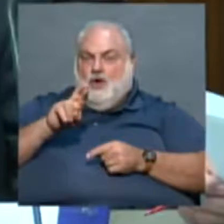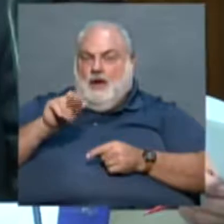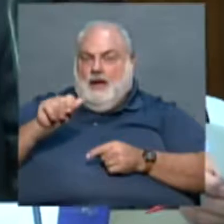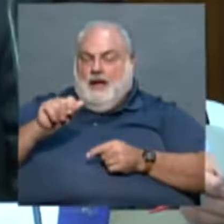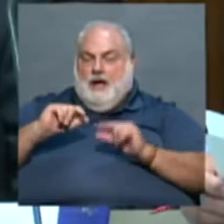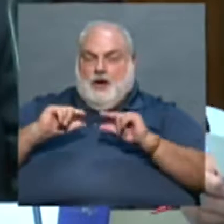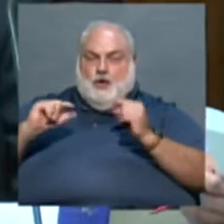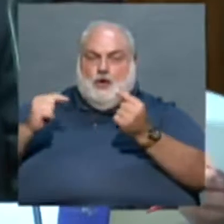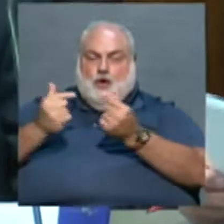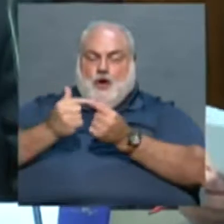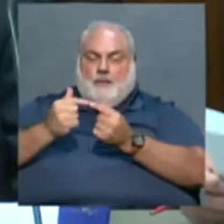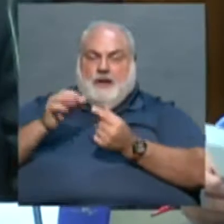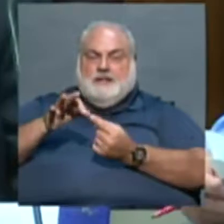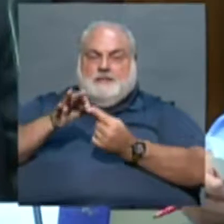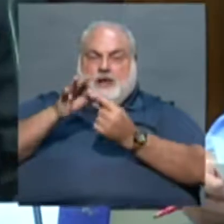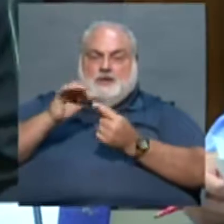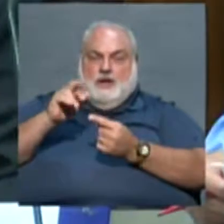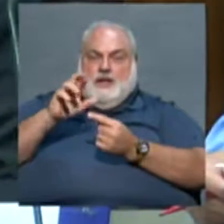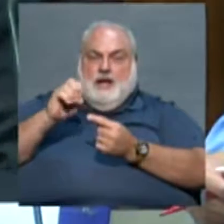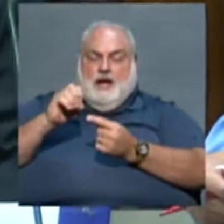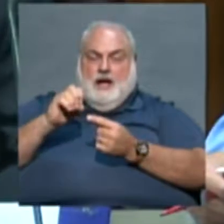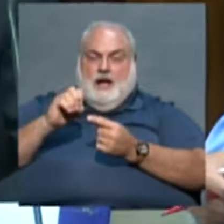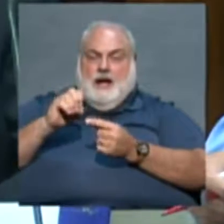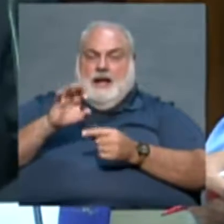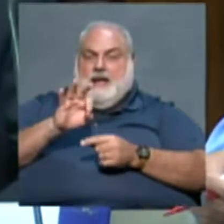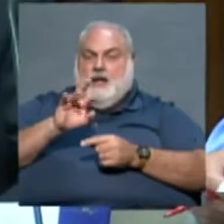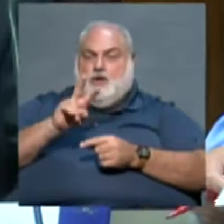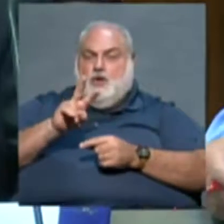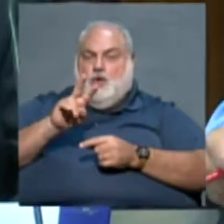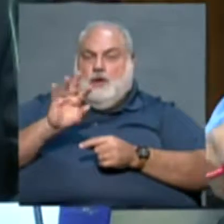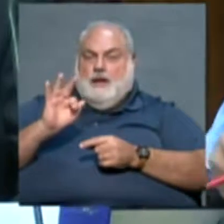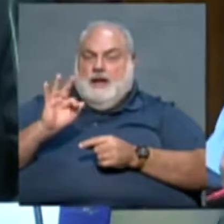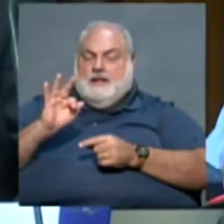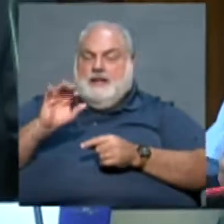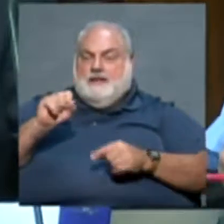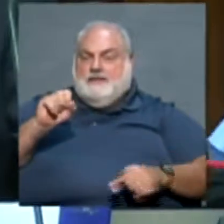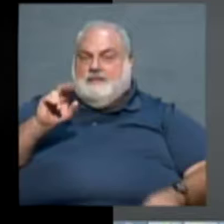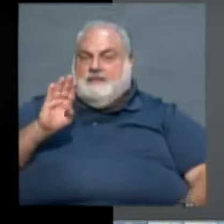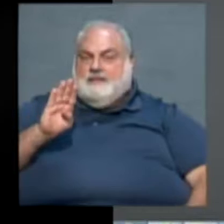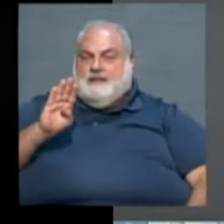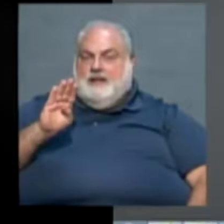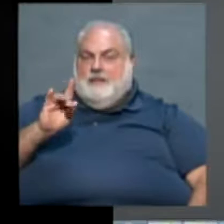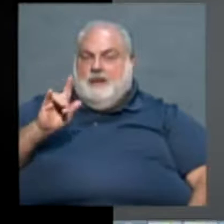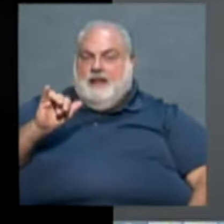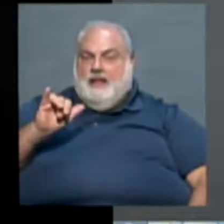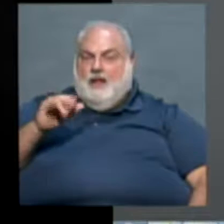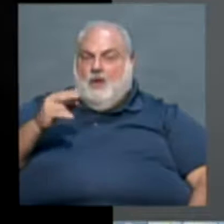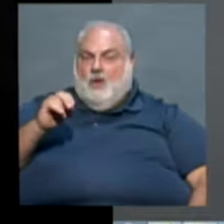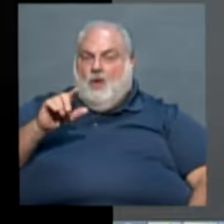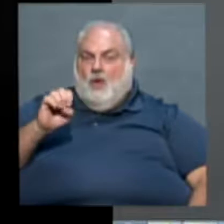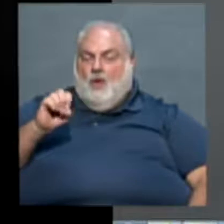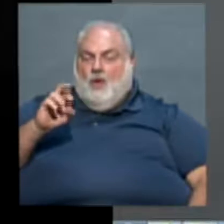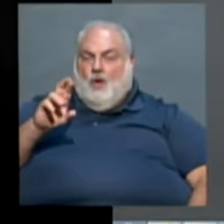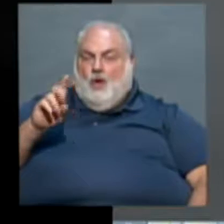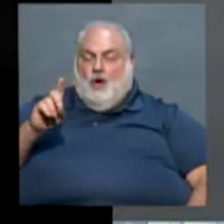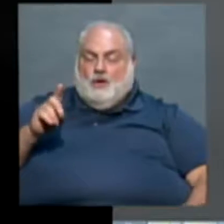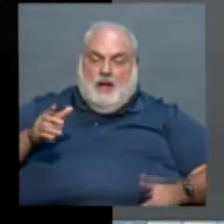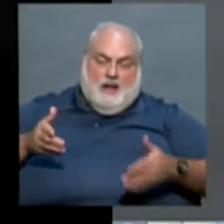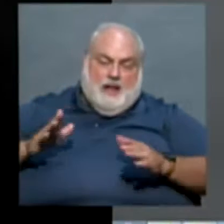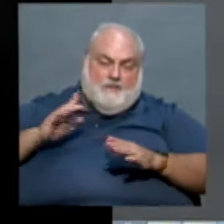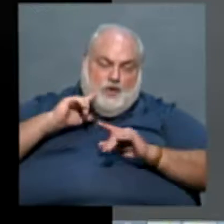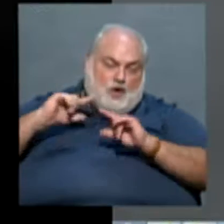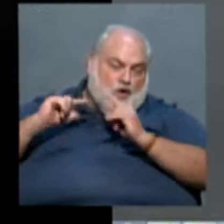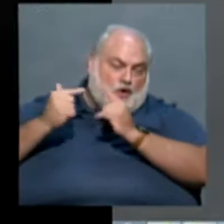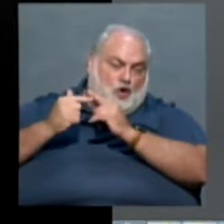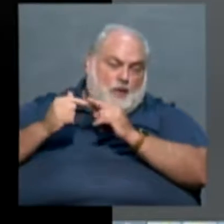Care Facility Special Use Permit, 9219 Sibley Hole Road. This is a request to allow a group care facility